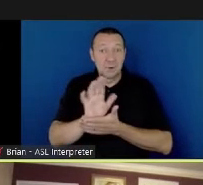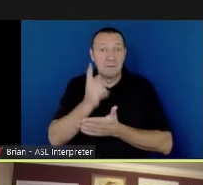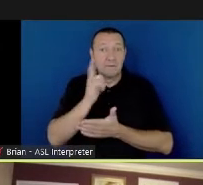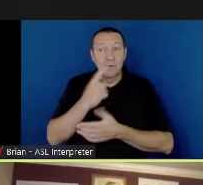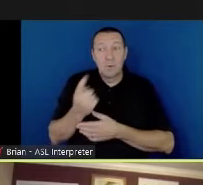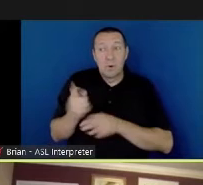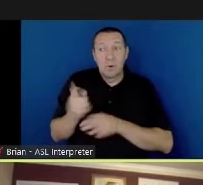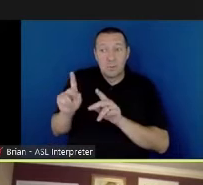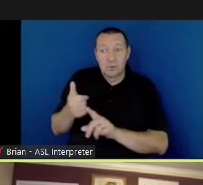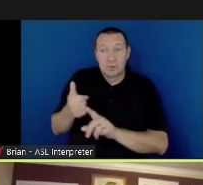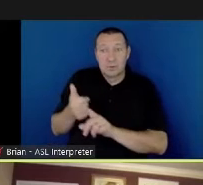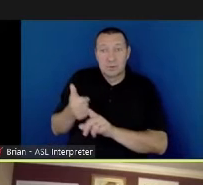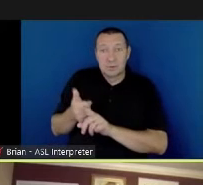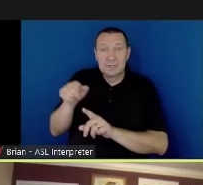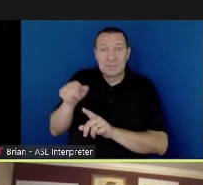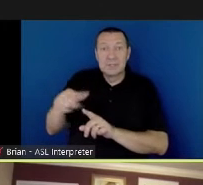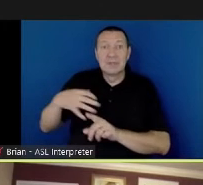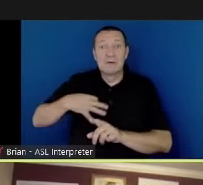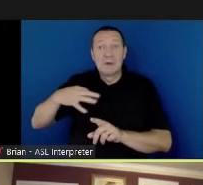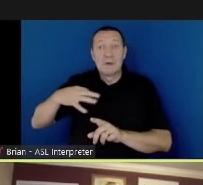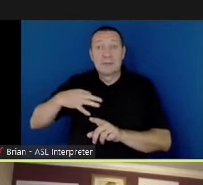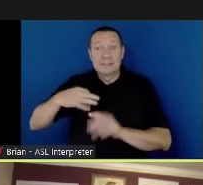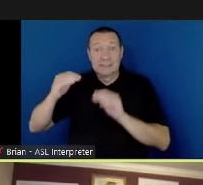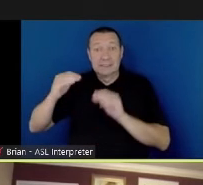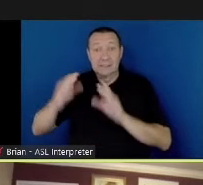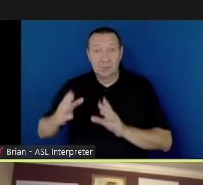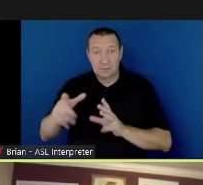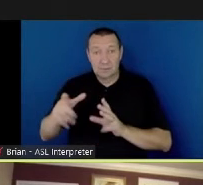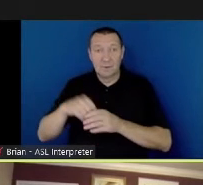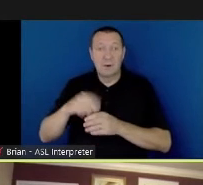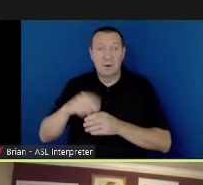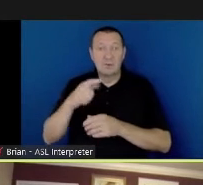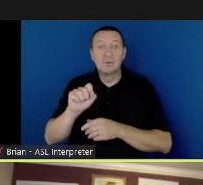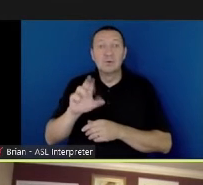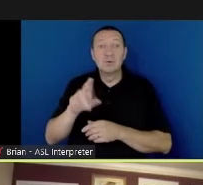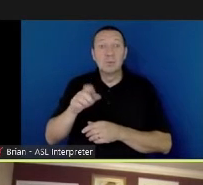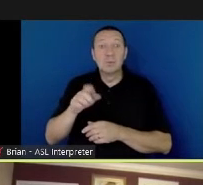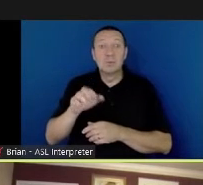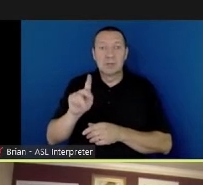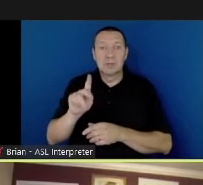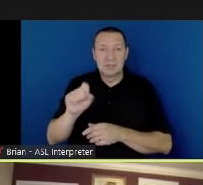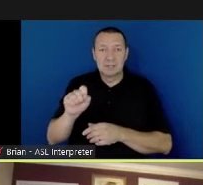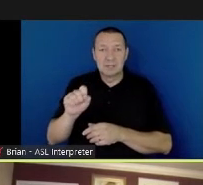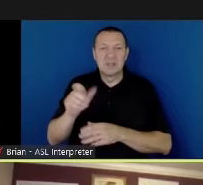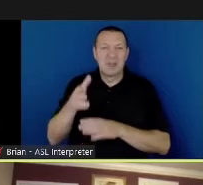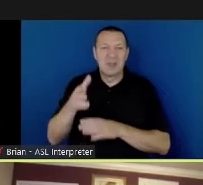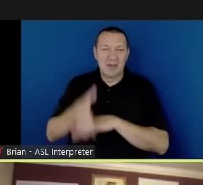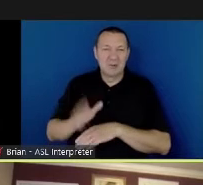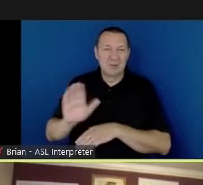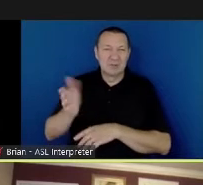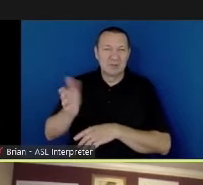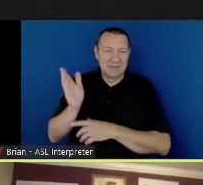is a volunteer teacher as part of Super Kids at the end of Esti's